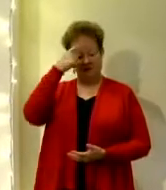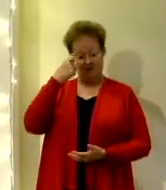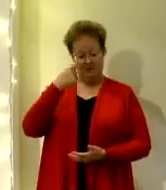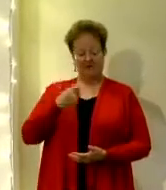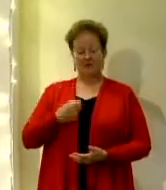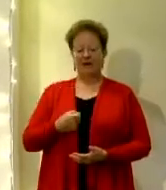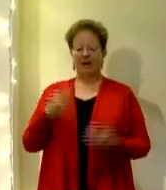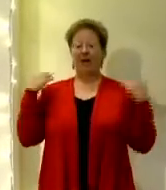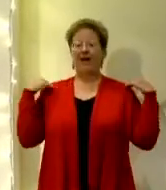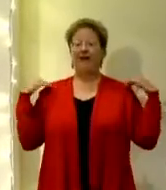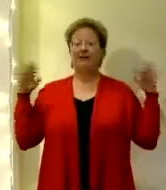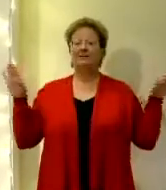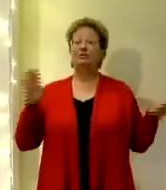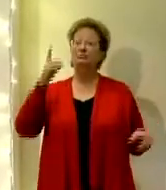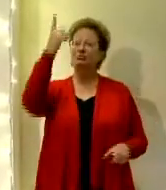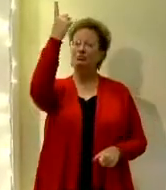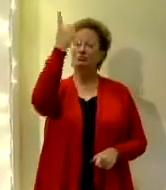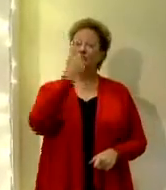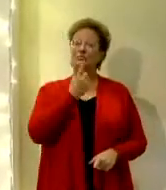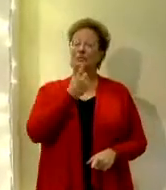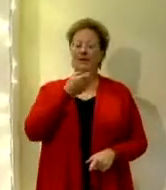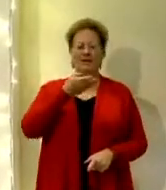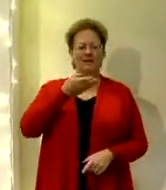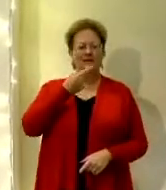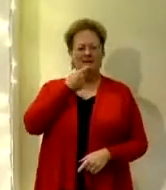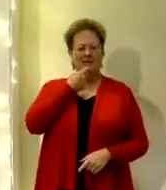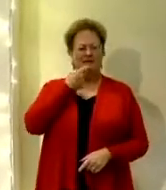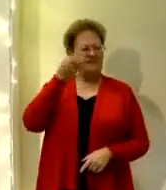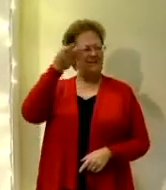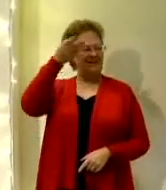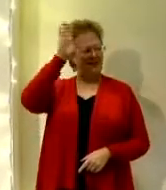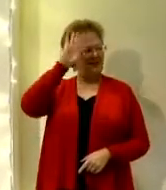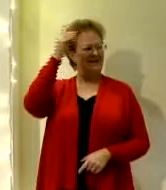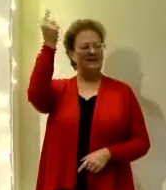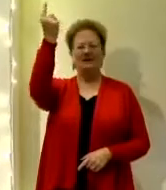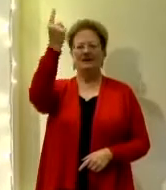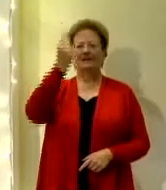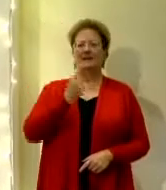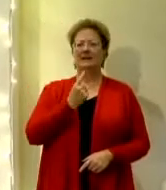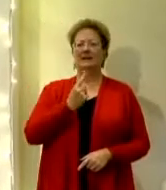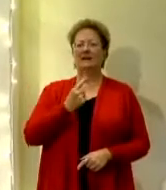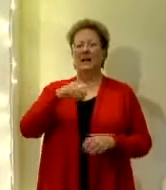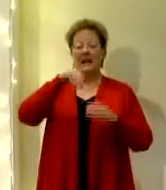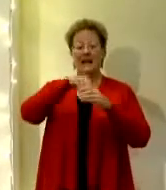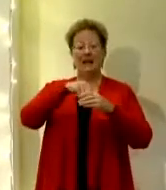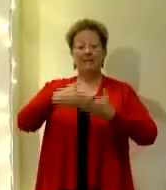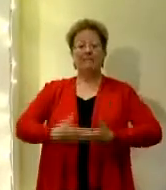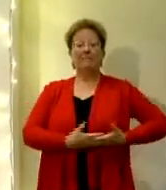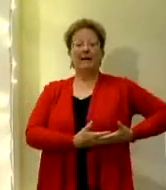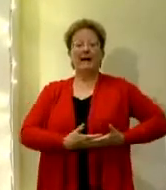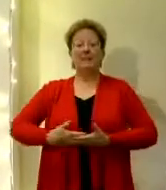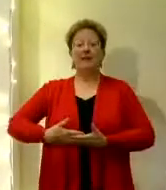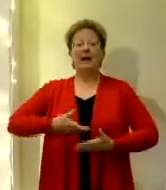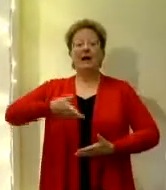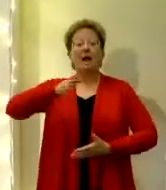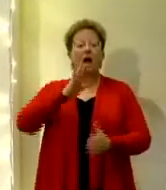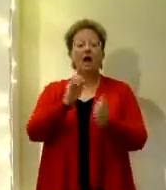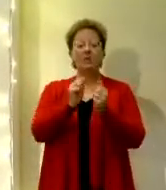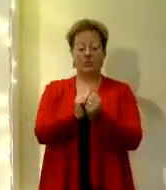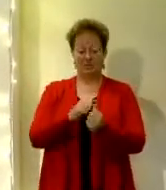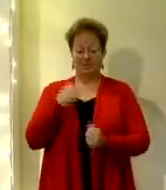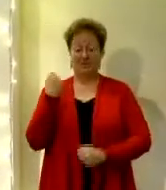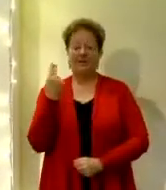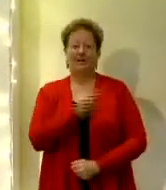Joseph that the angel said, God is coming in this baby. He is Emmanuel. He is God with